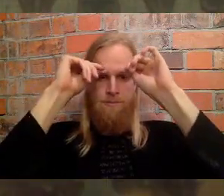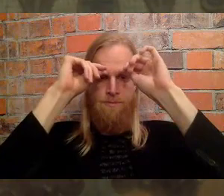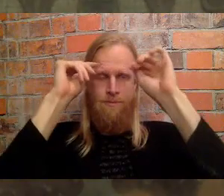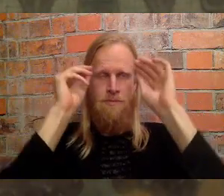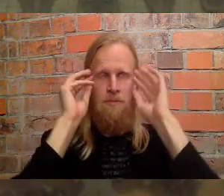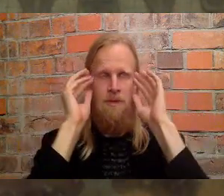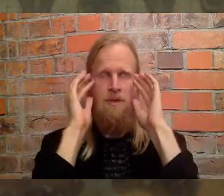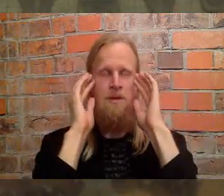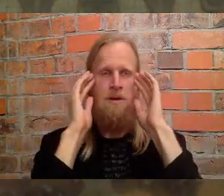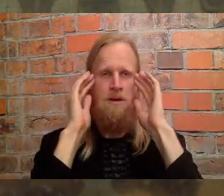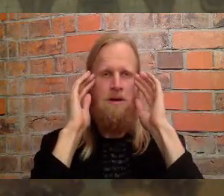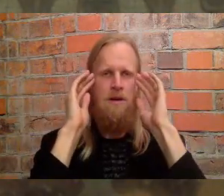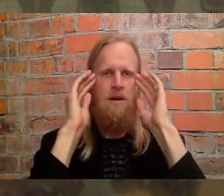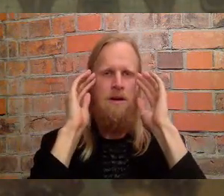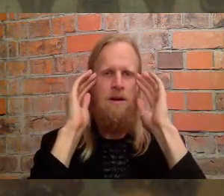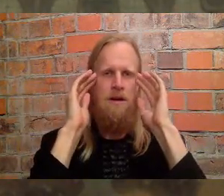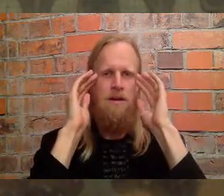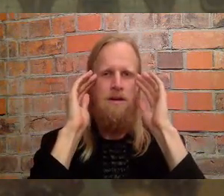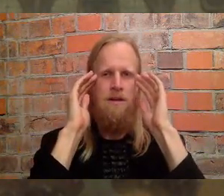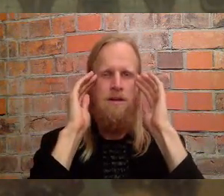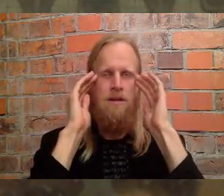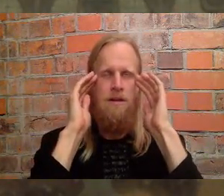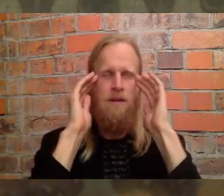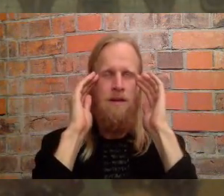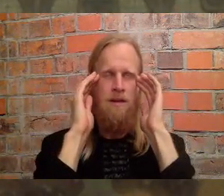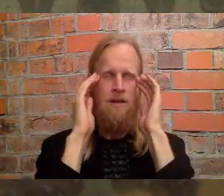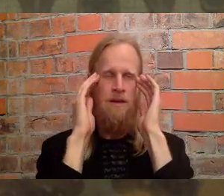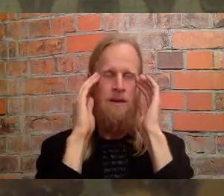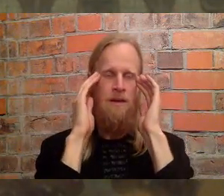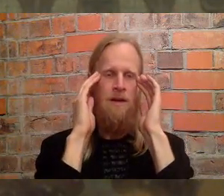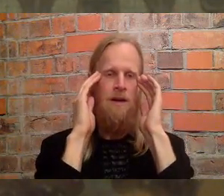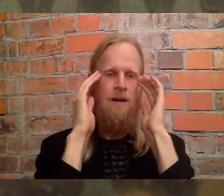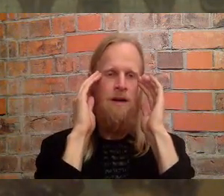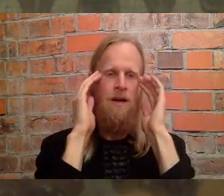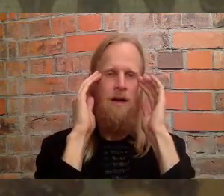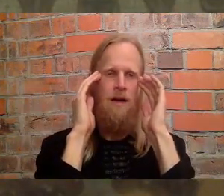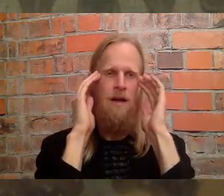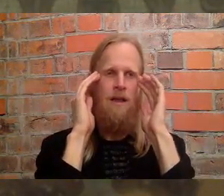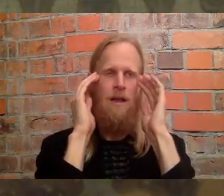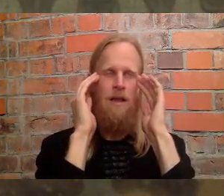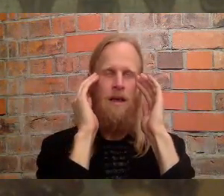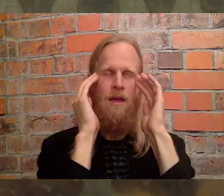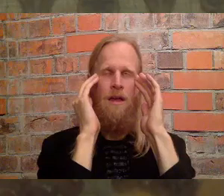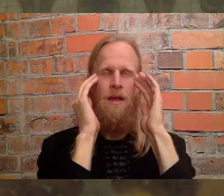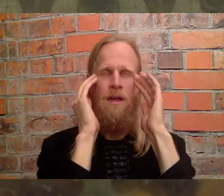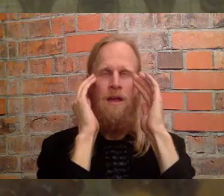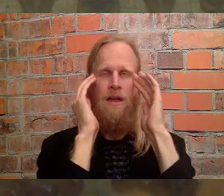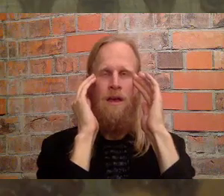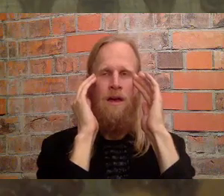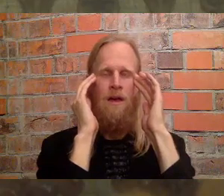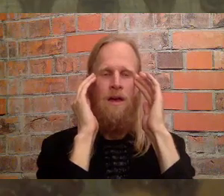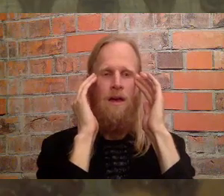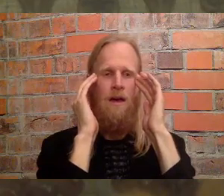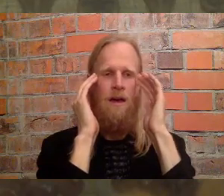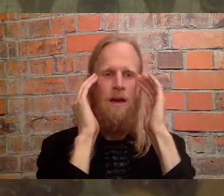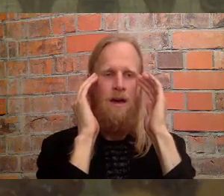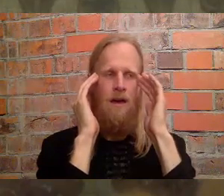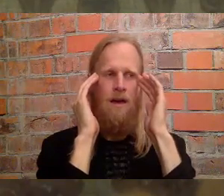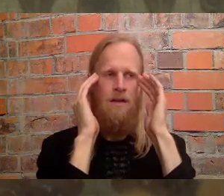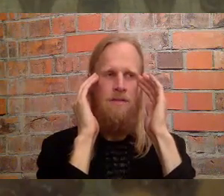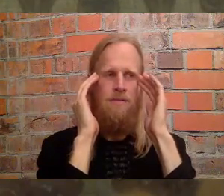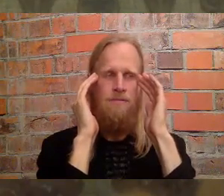the temples. Or do you feel like, wow, if I keep going like I have up until today, I might feel a little regretful, like,